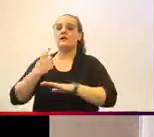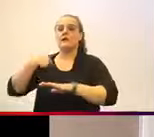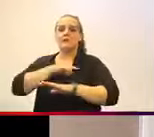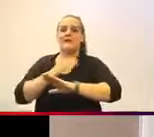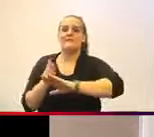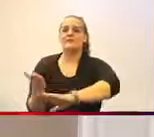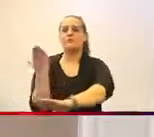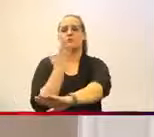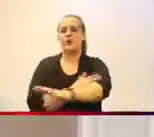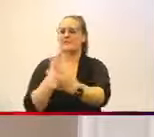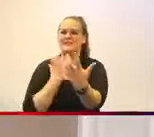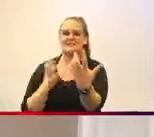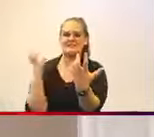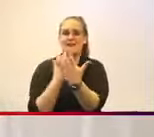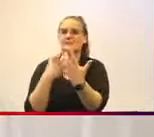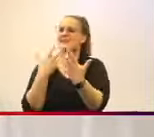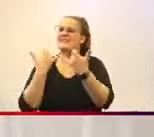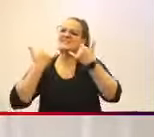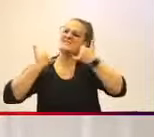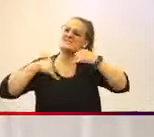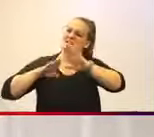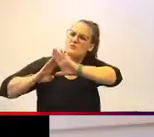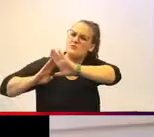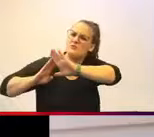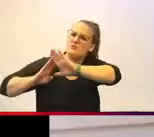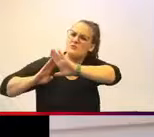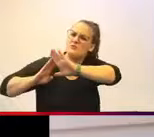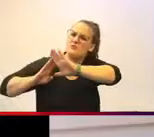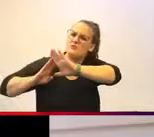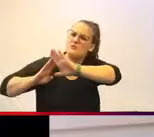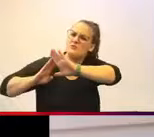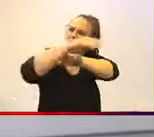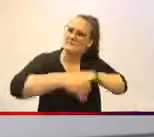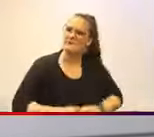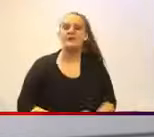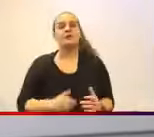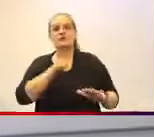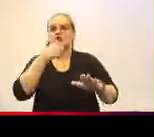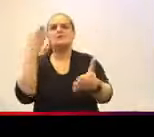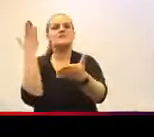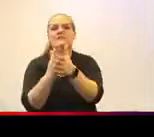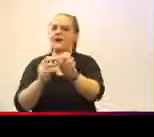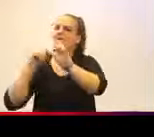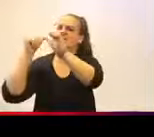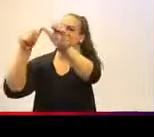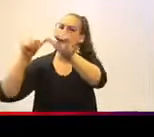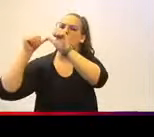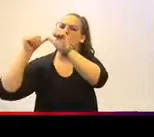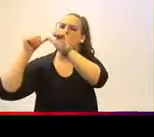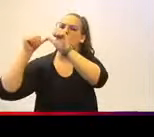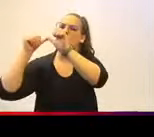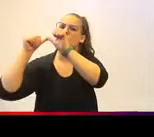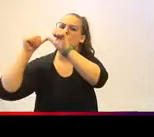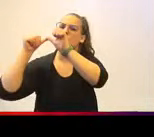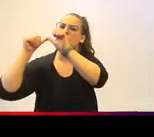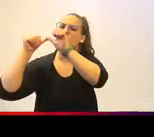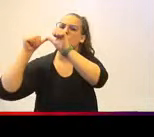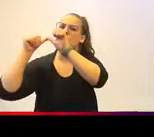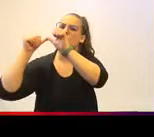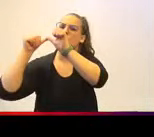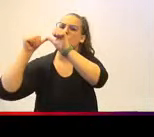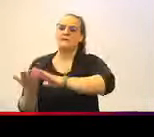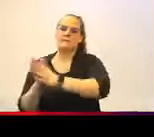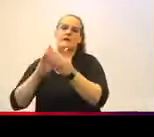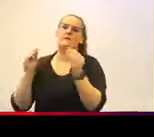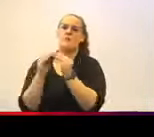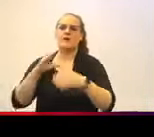are still rising to the top like a phoenix. Don't stop. Keep going. Inside Out has helped me become more confident because